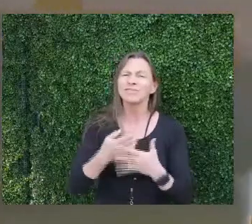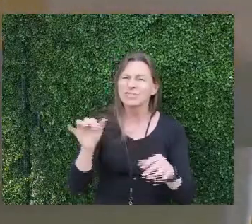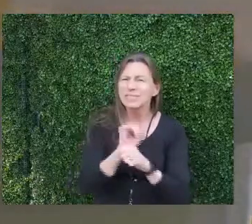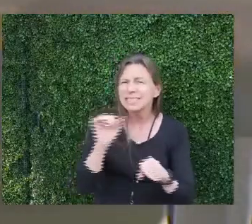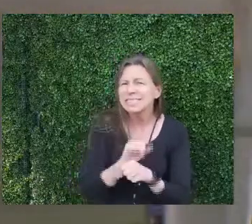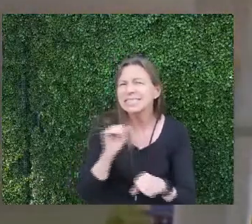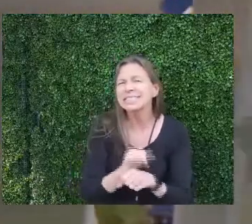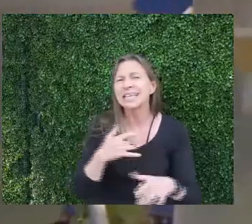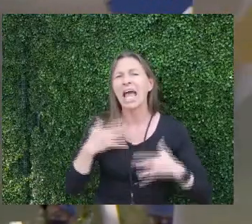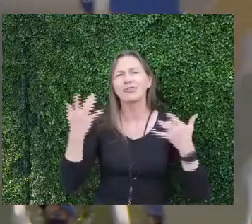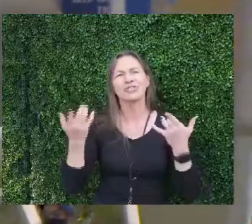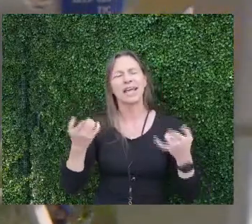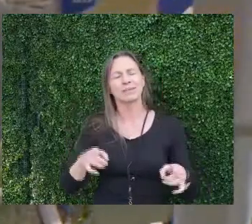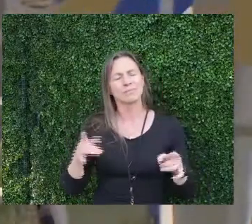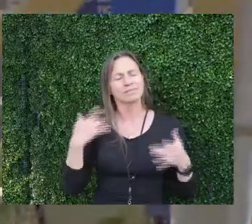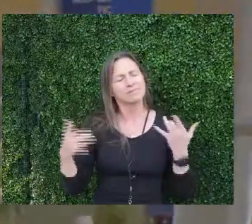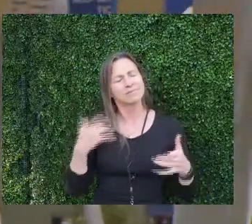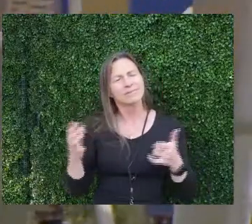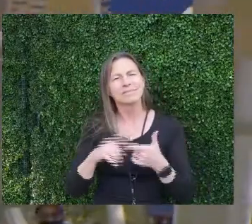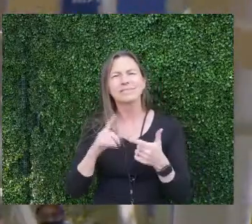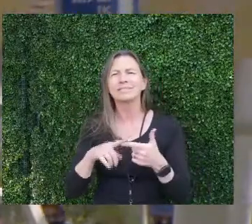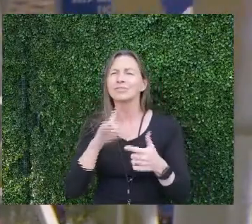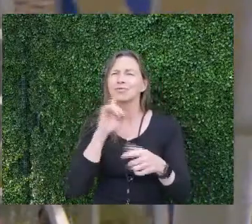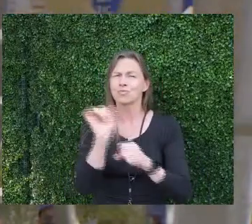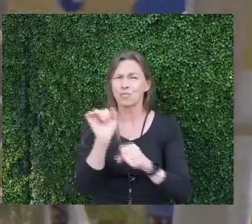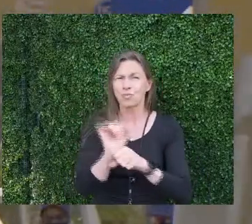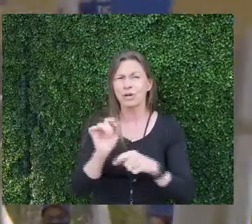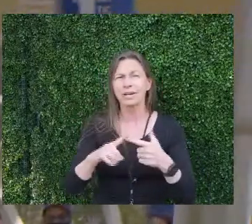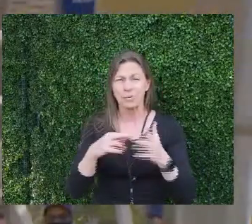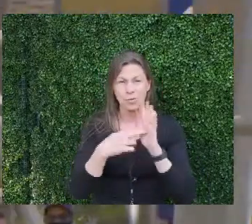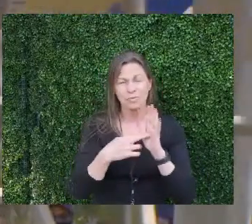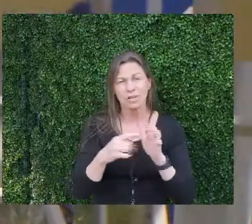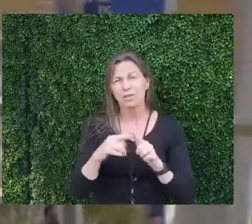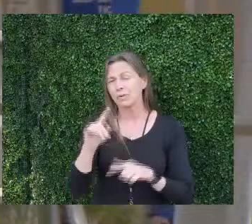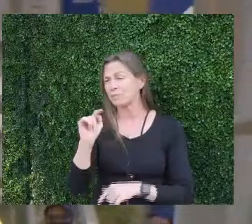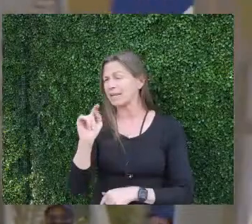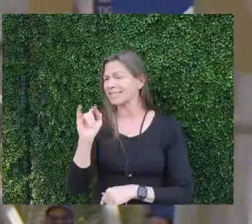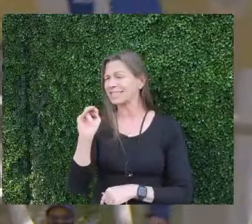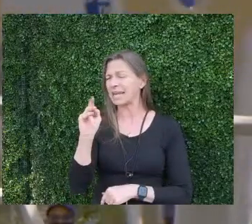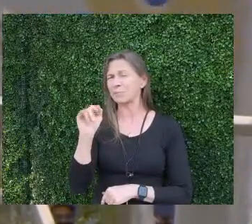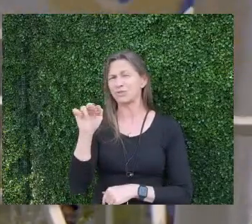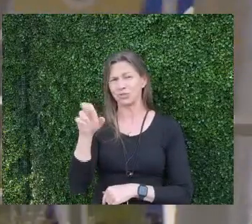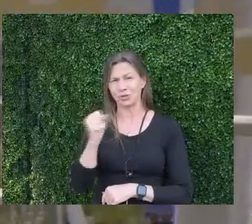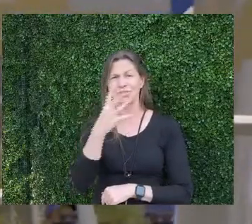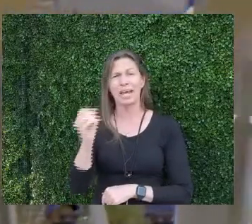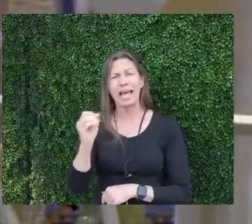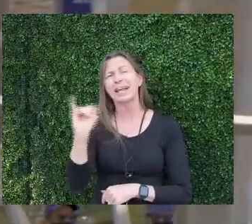jobs. Great to see some of our representatives right here from the Teamsters as well as IATSE. And